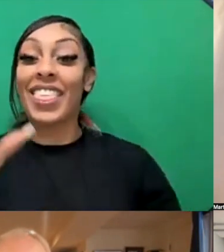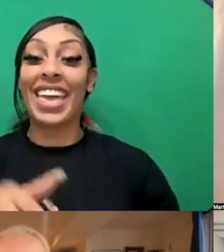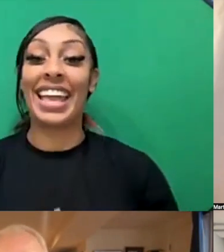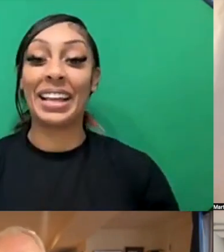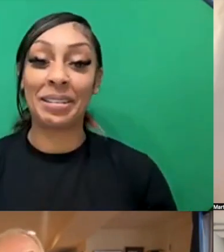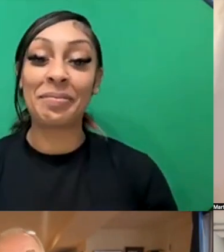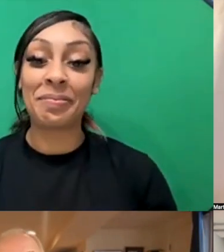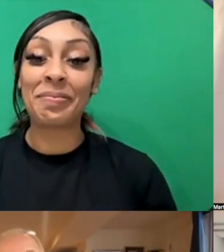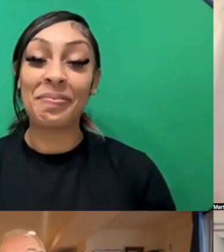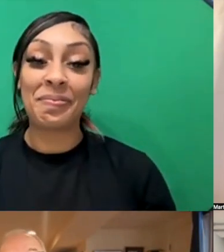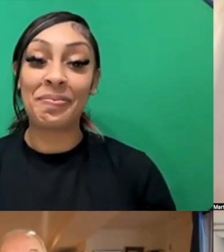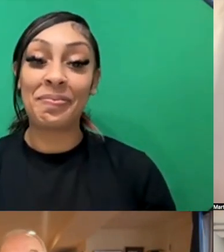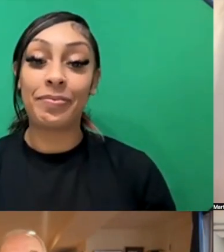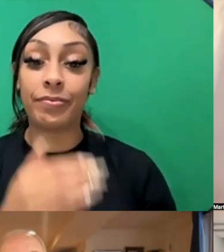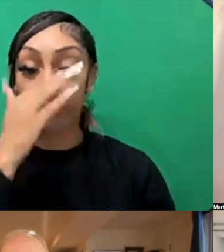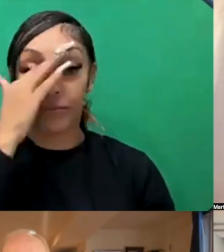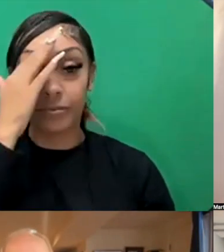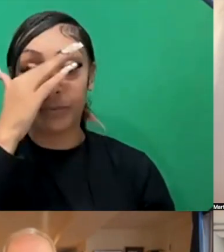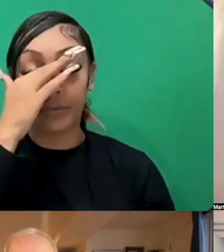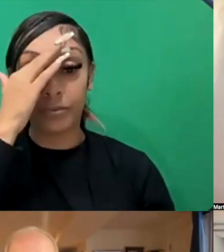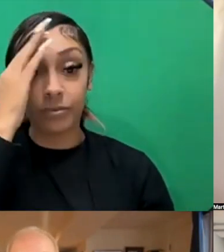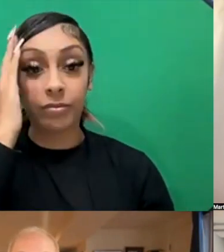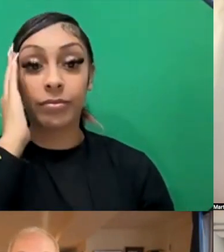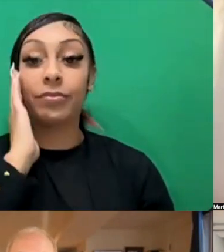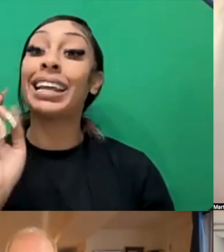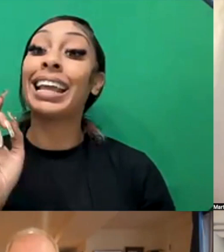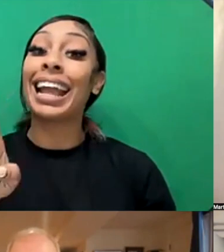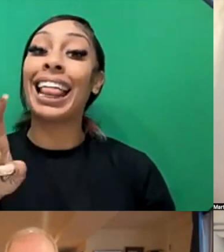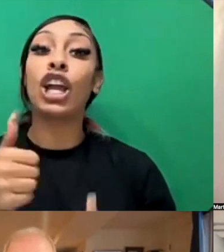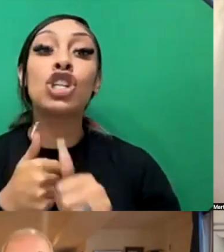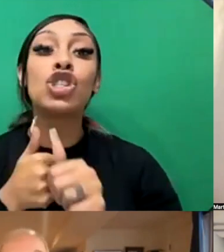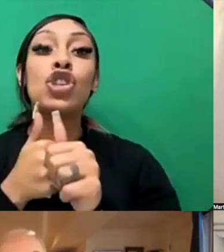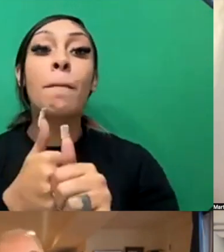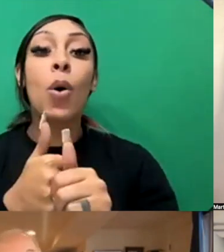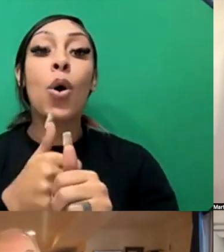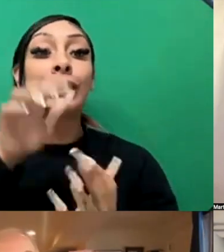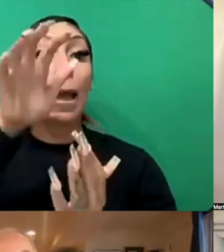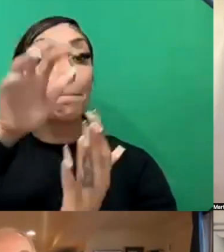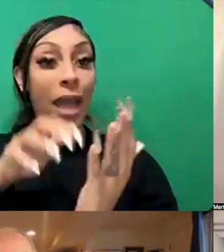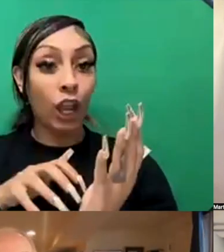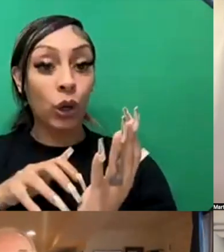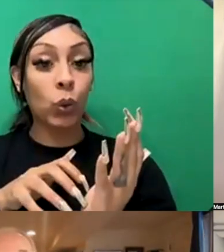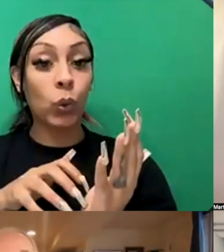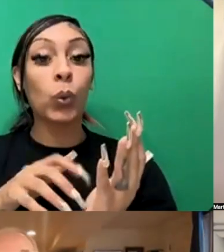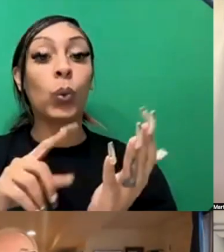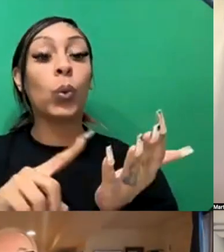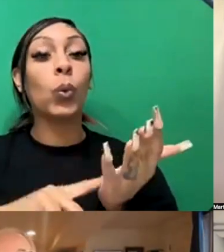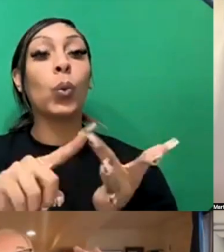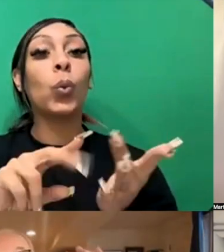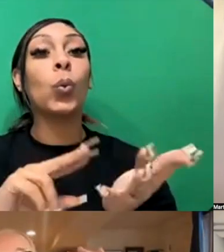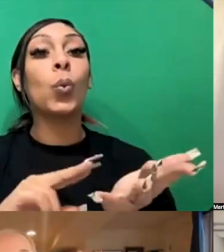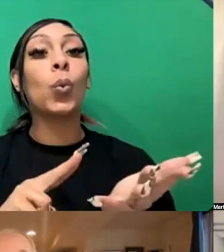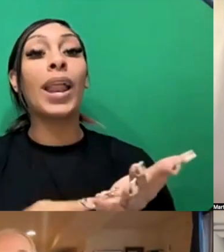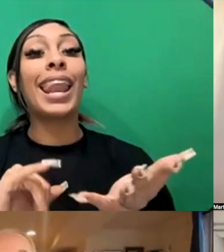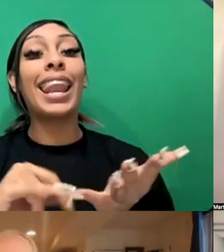will say that if you go to my site, just click the support menu, then LinnStrument, and then that will be the LinnStrument support page, and there's a